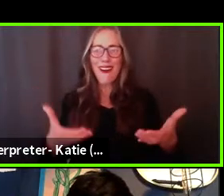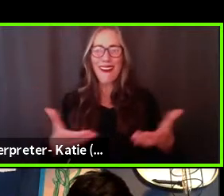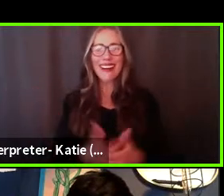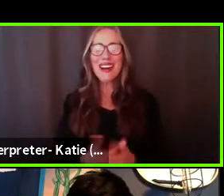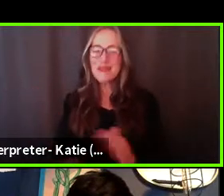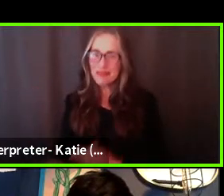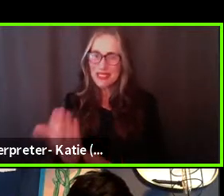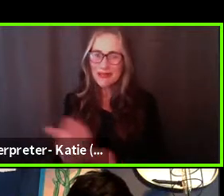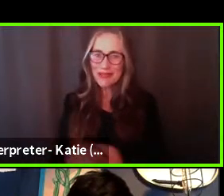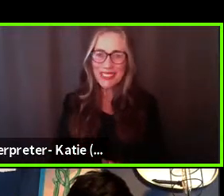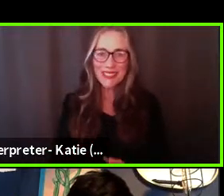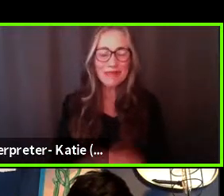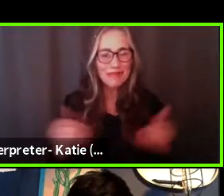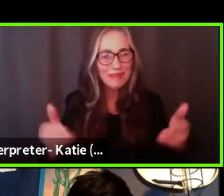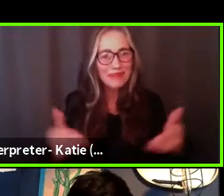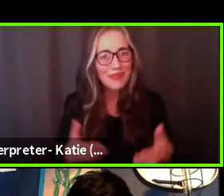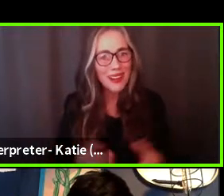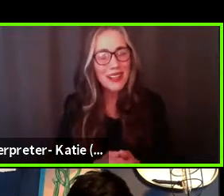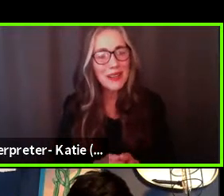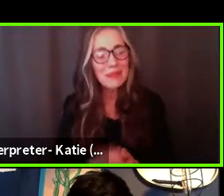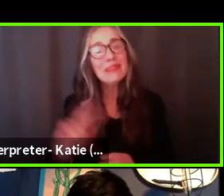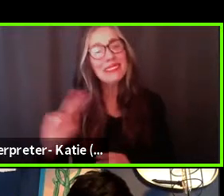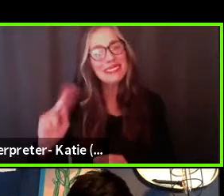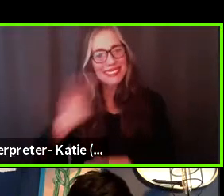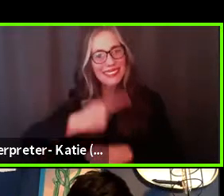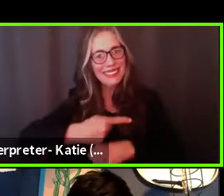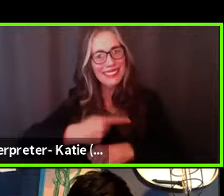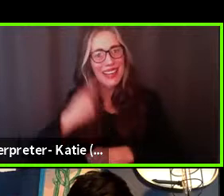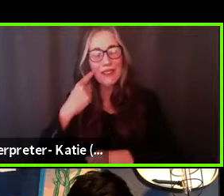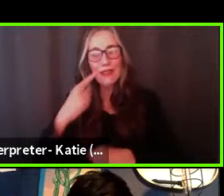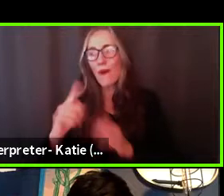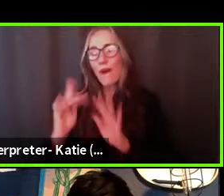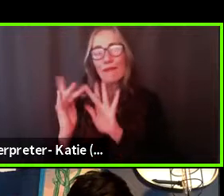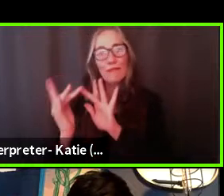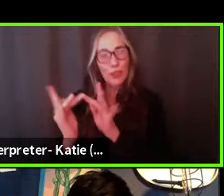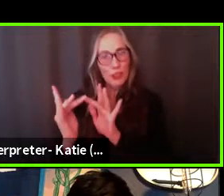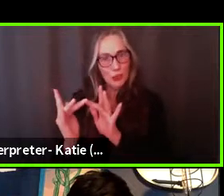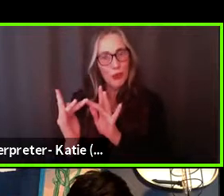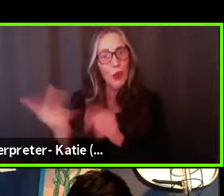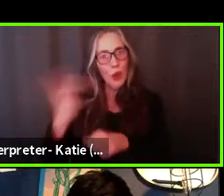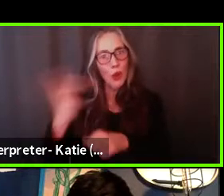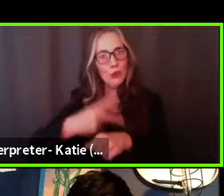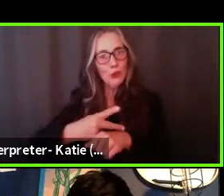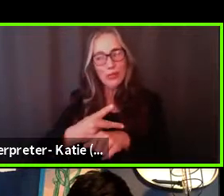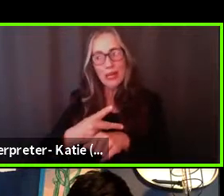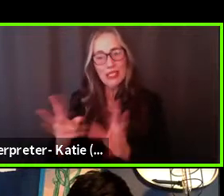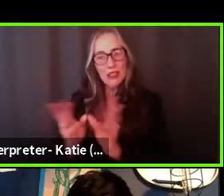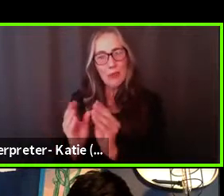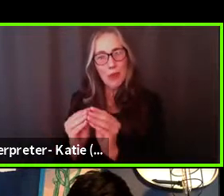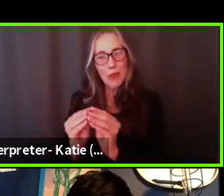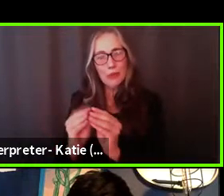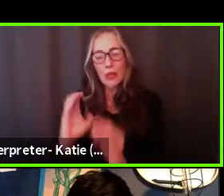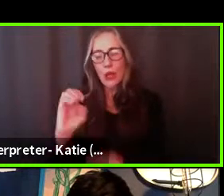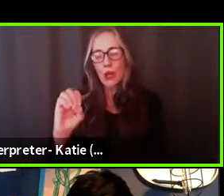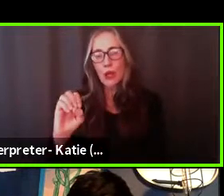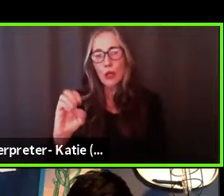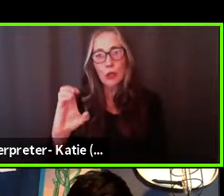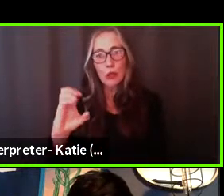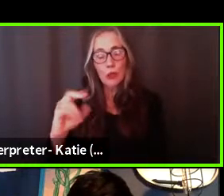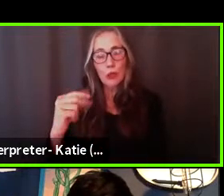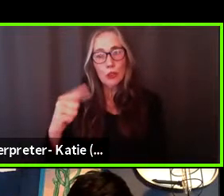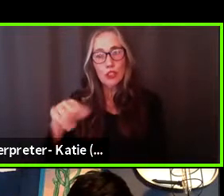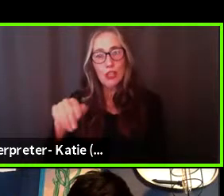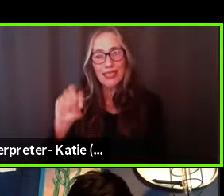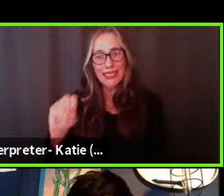today welcome welcome to the second day of the virtual day of the virtual two day symposium eugenics in california and the world